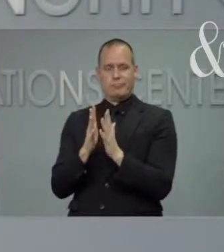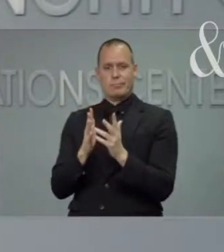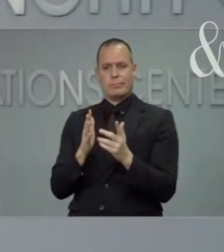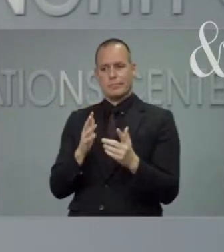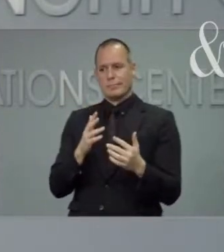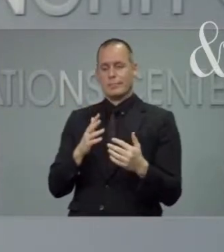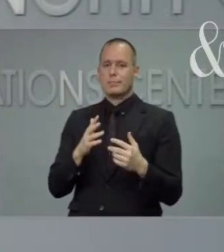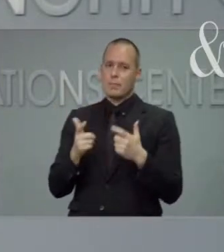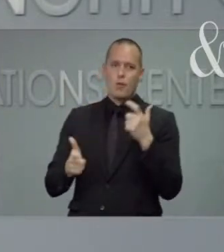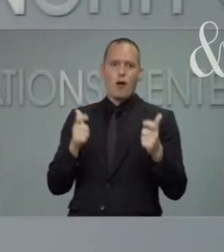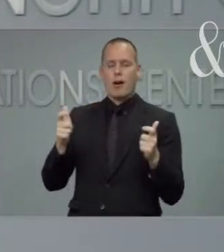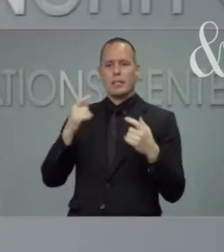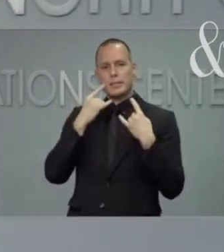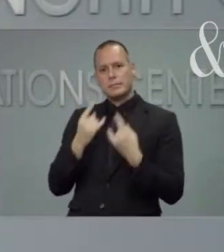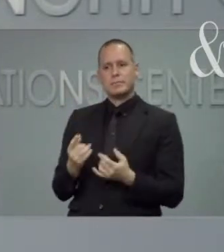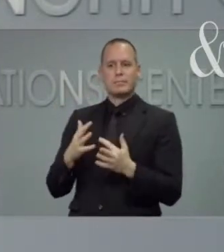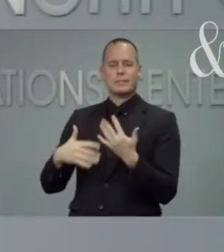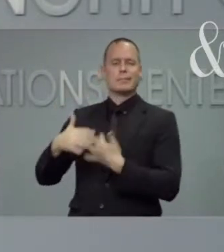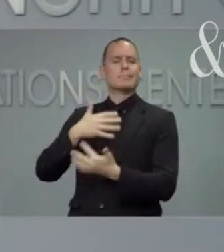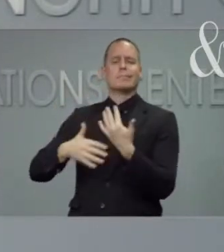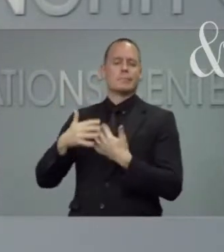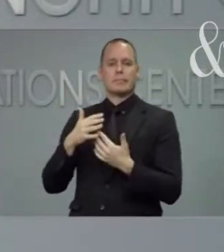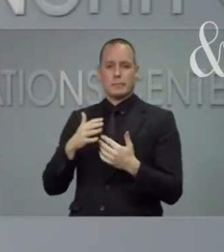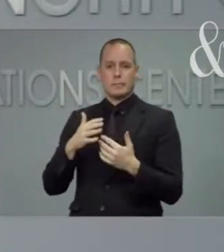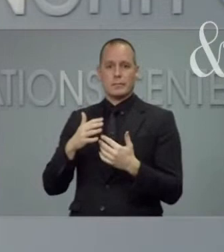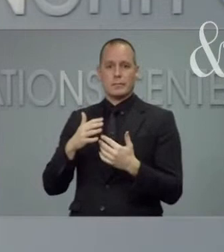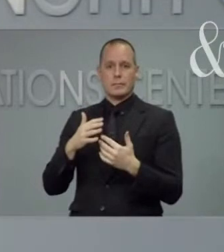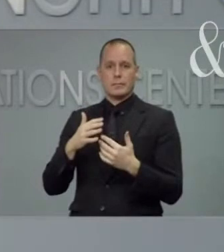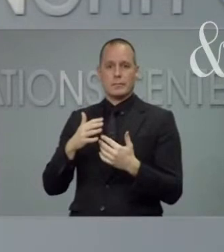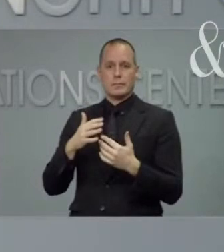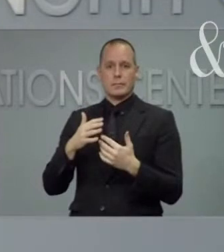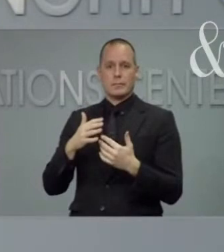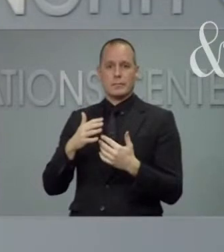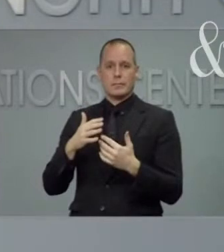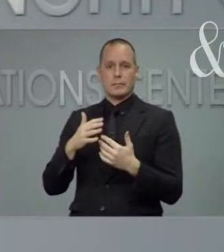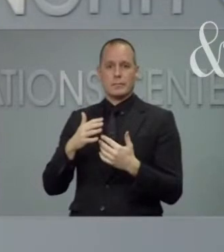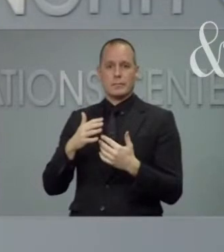And oftentimes we're even more concerned when they do it without